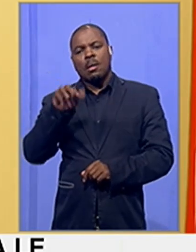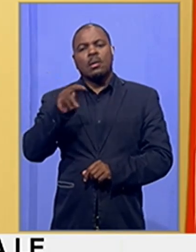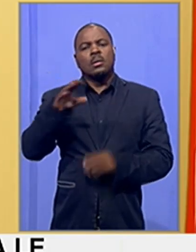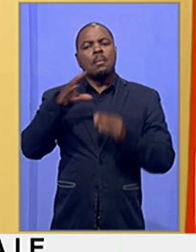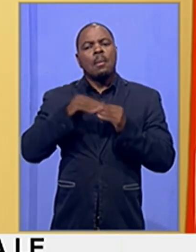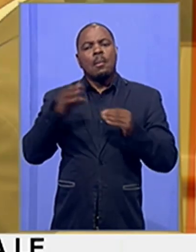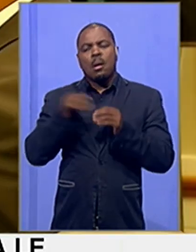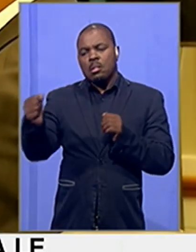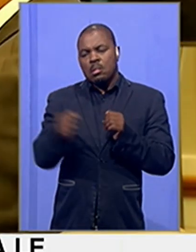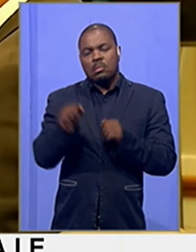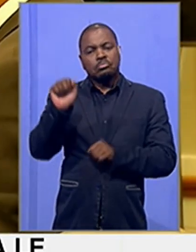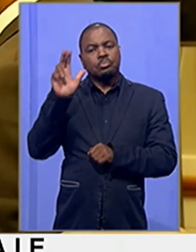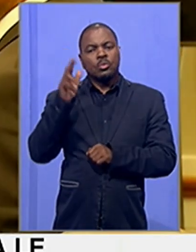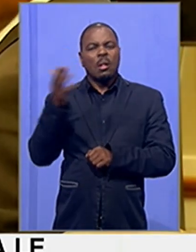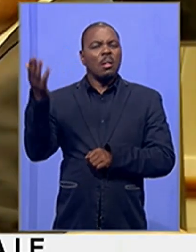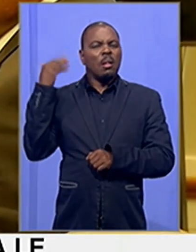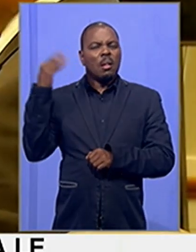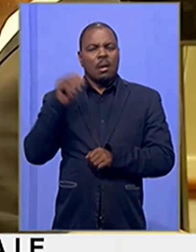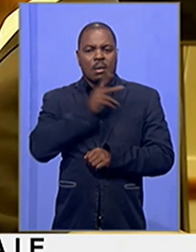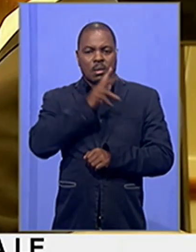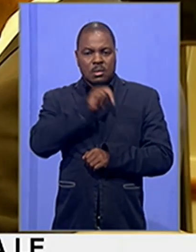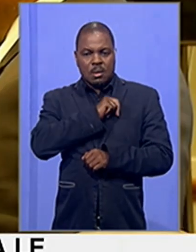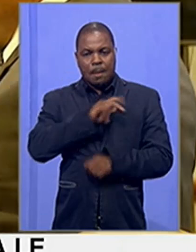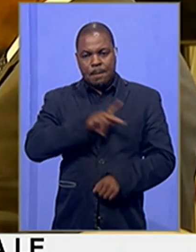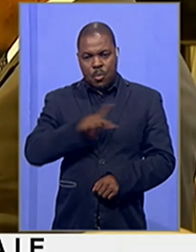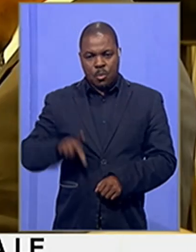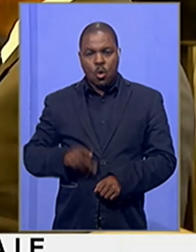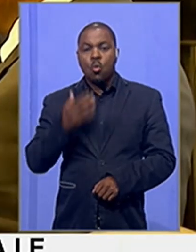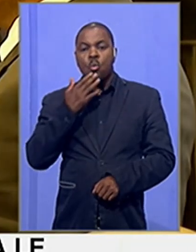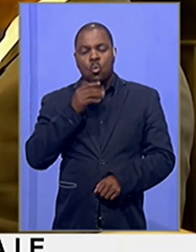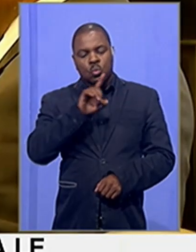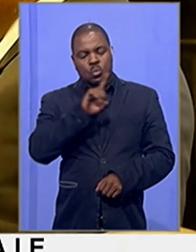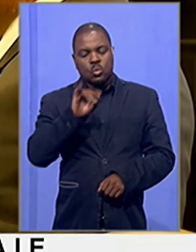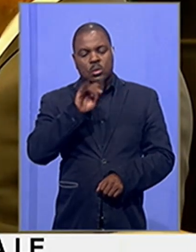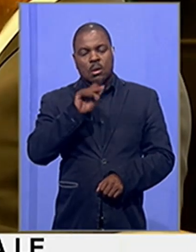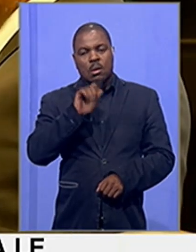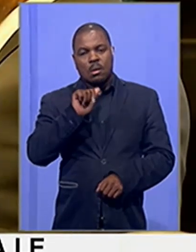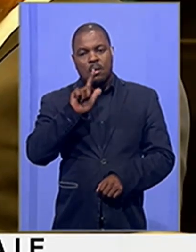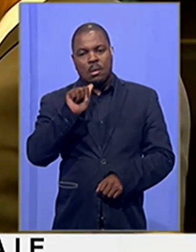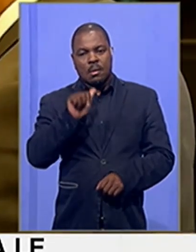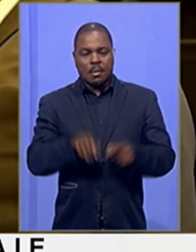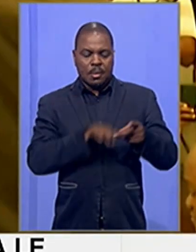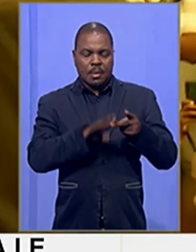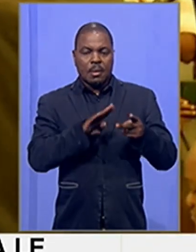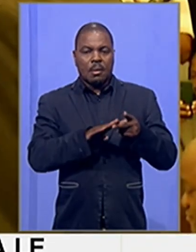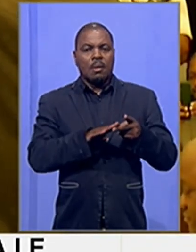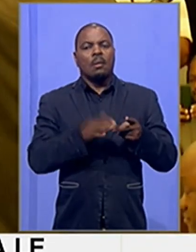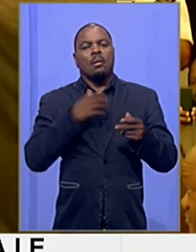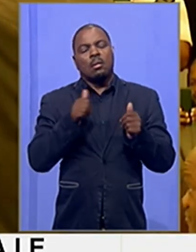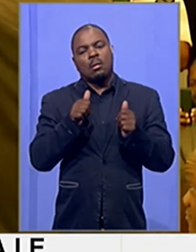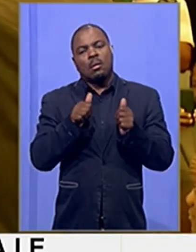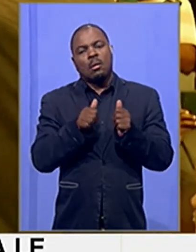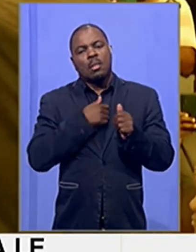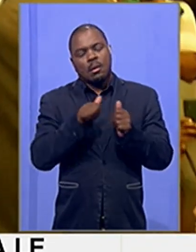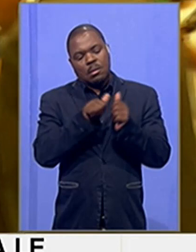enišitšwego a akaretša tonakgolo ya peleng ya KwaZulu-Natal Sihle Zikalala, motlatšatona wa pušotirišano le